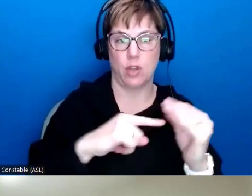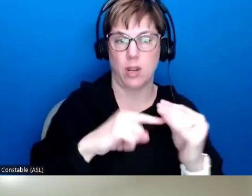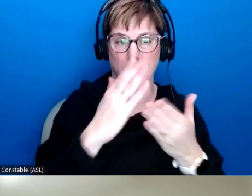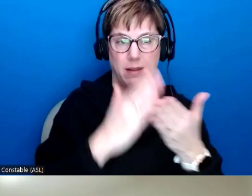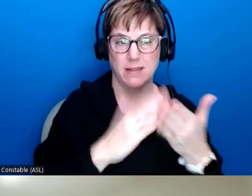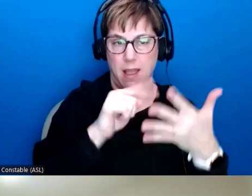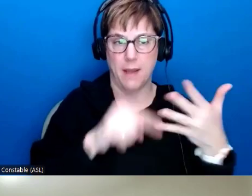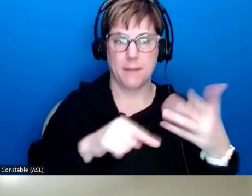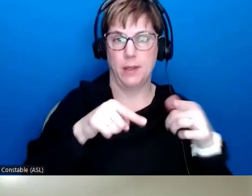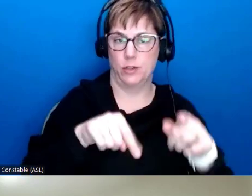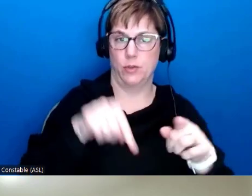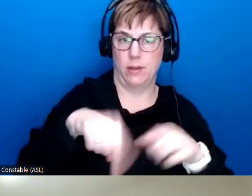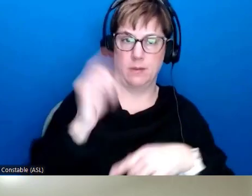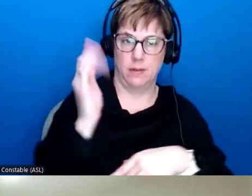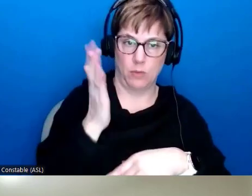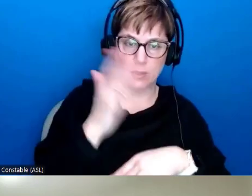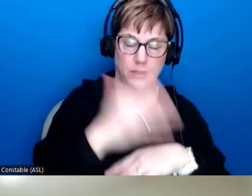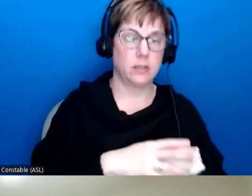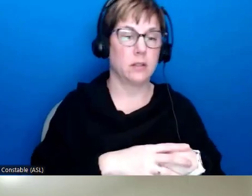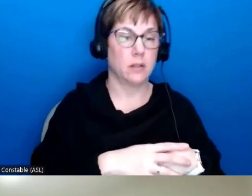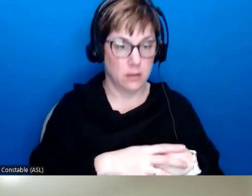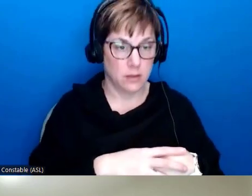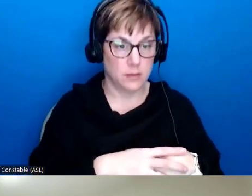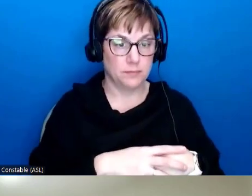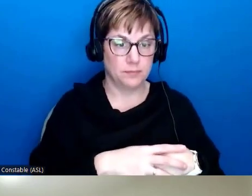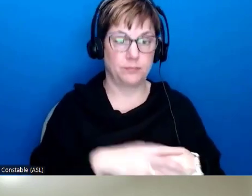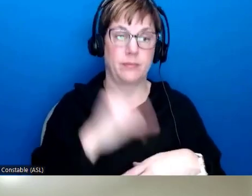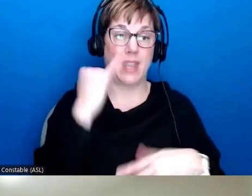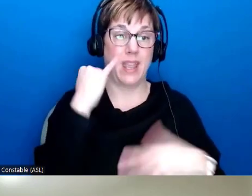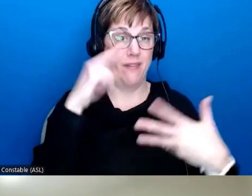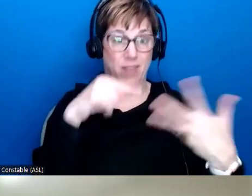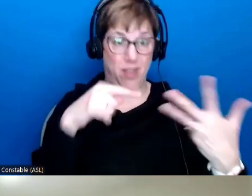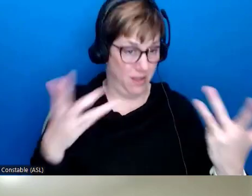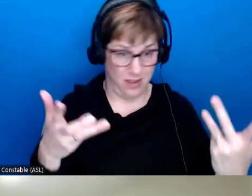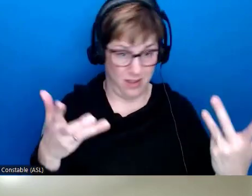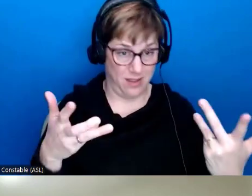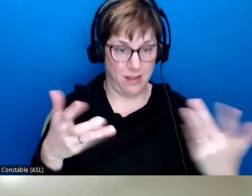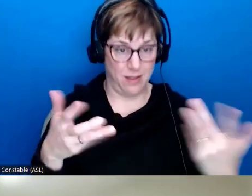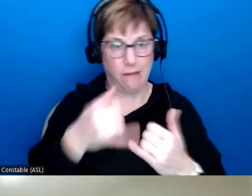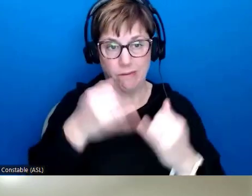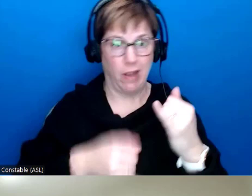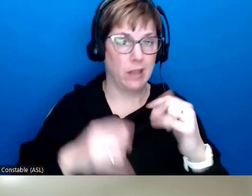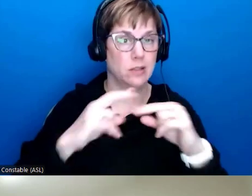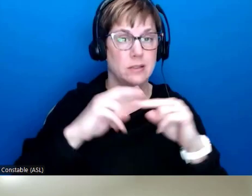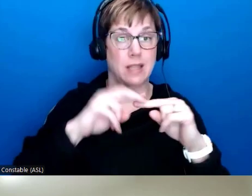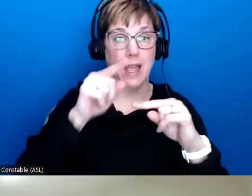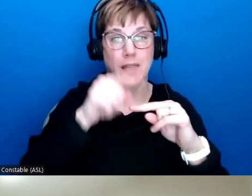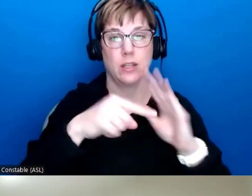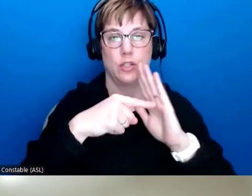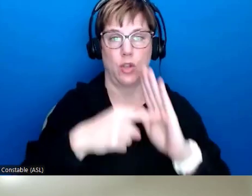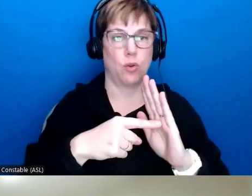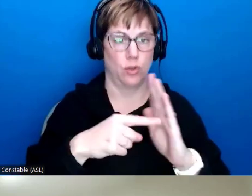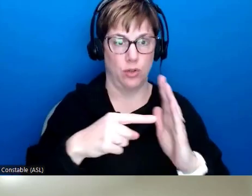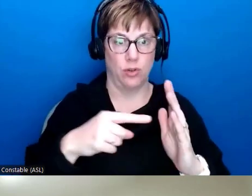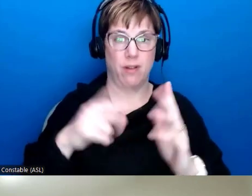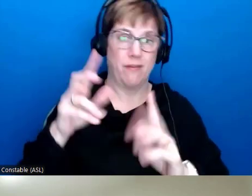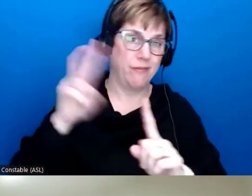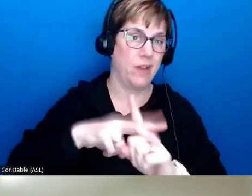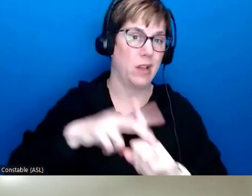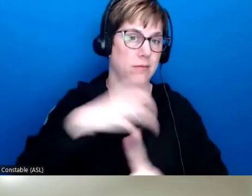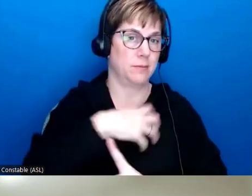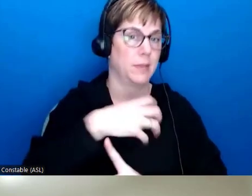during the presentation. And then if all else fails, there's a final slide that shows you where to go to file a